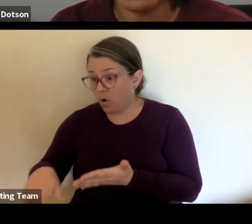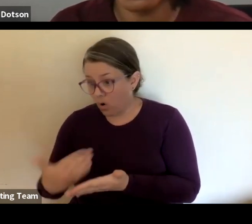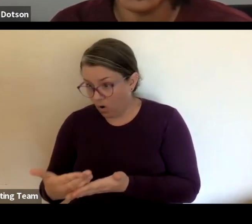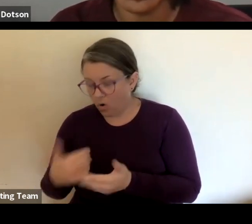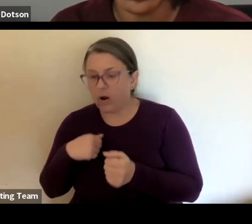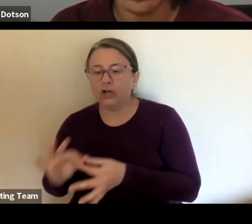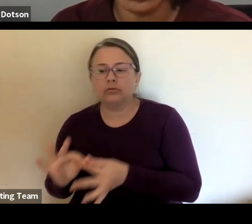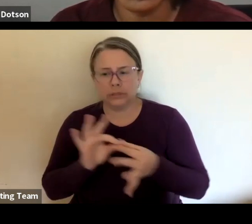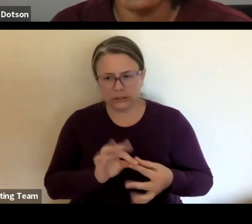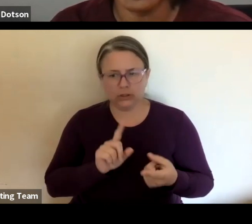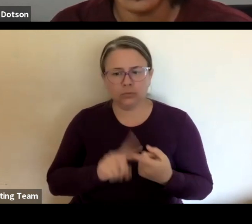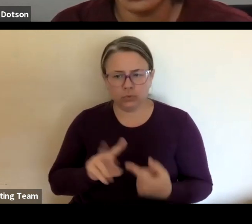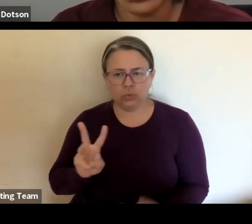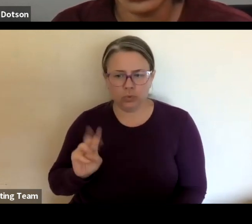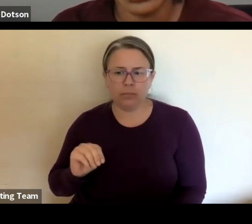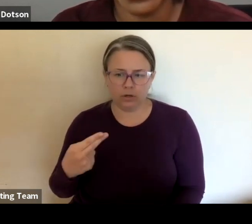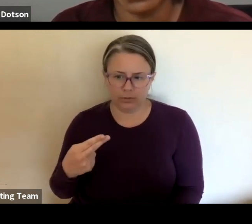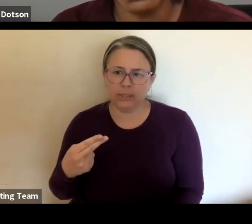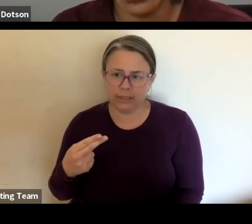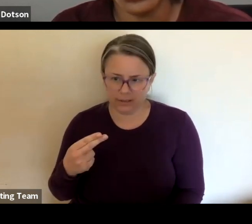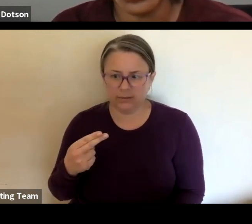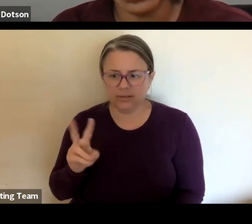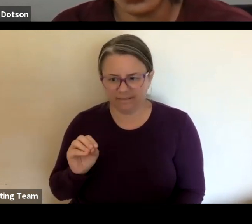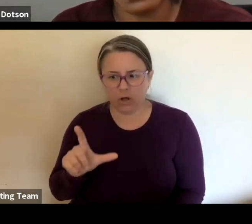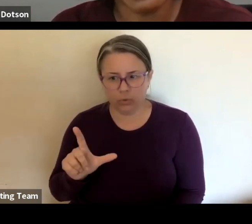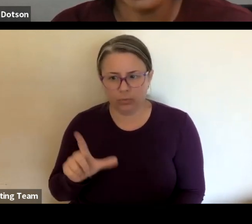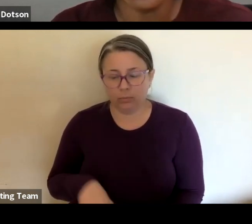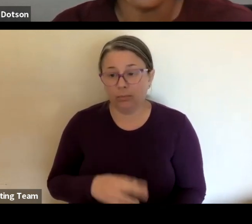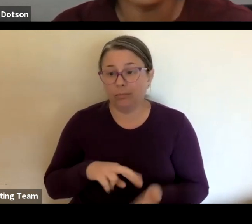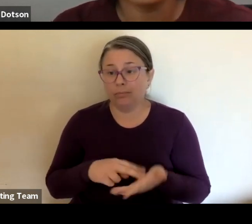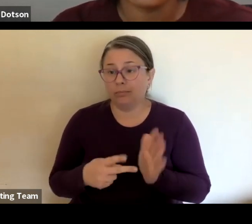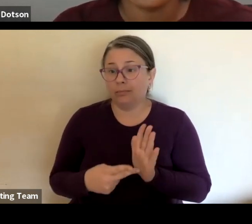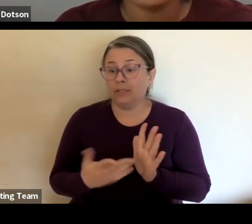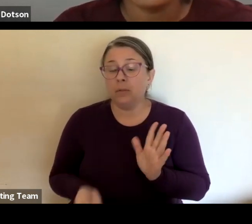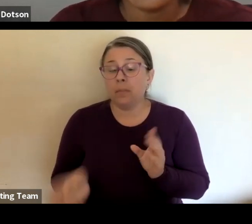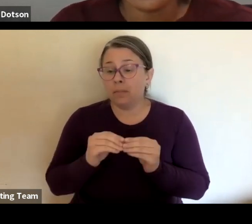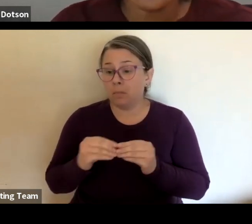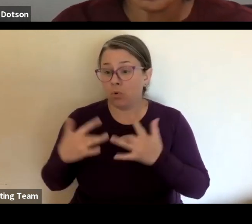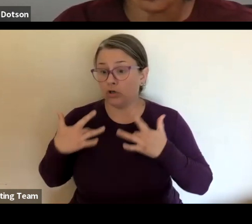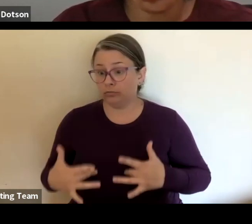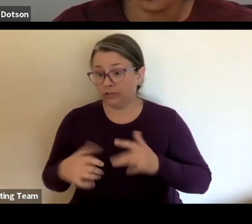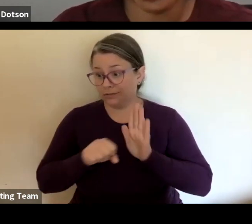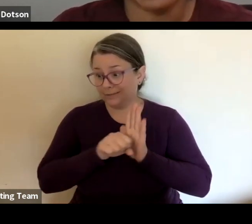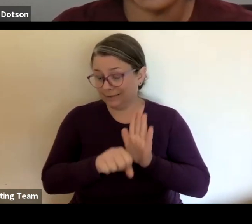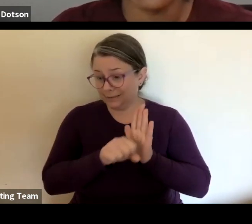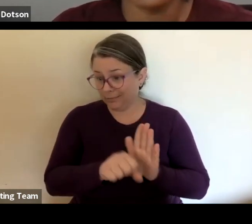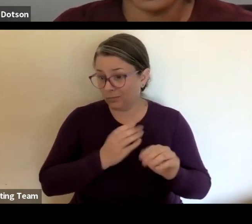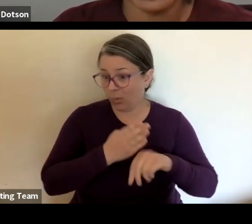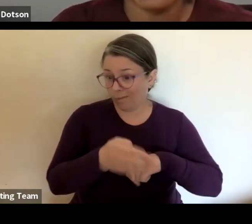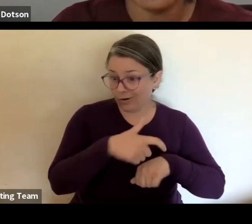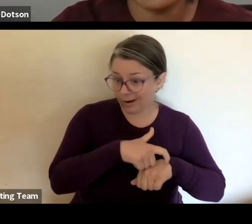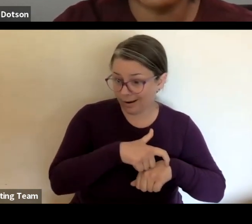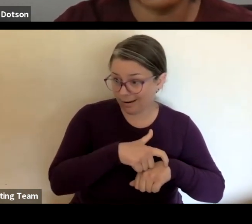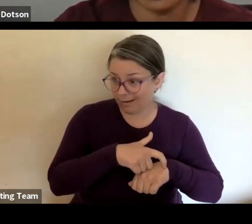depressive symptoms over time, the more changes, the more increases in white matter lesions over 5 years.